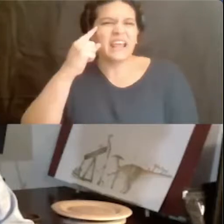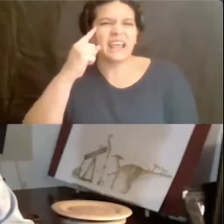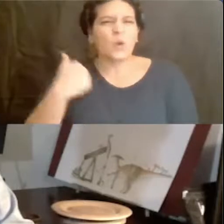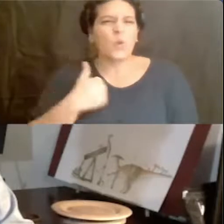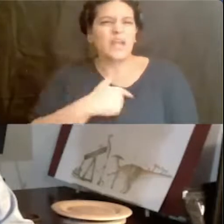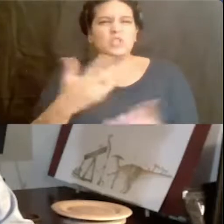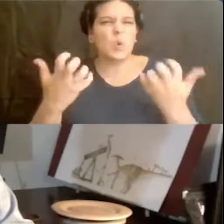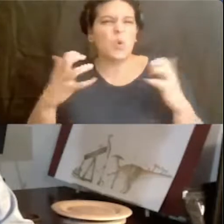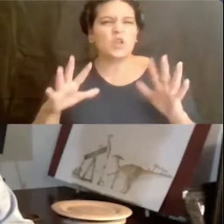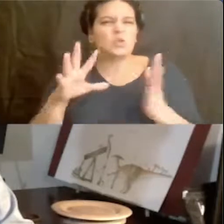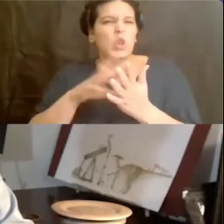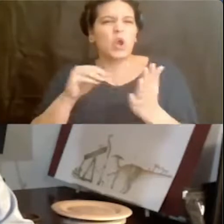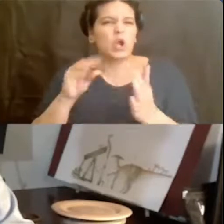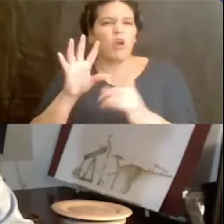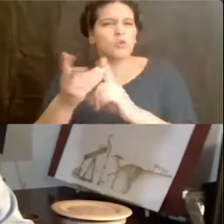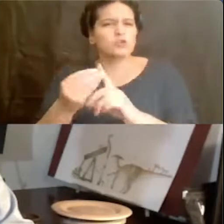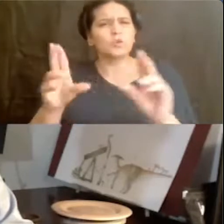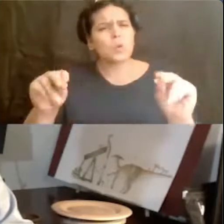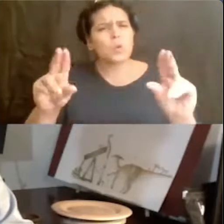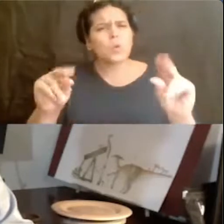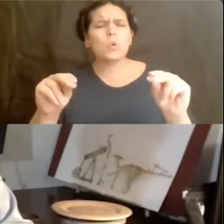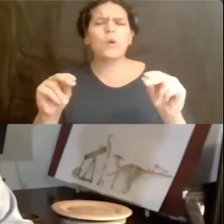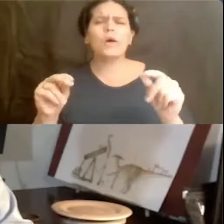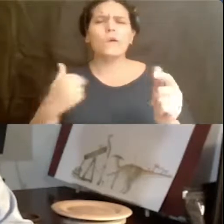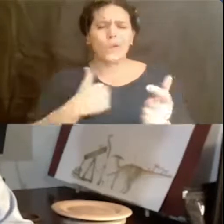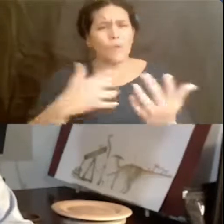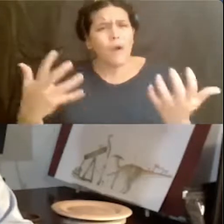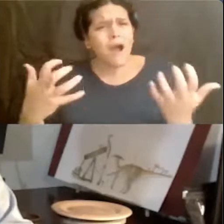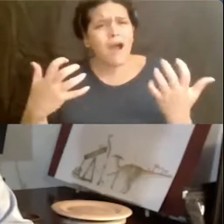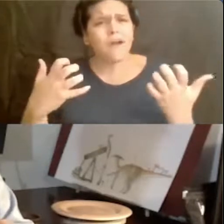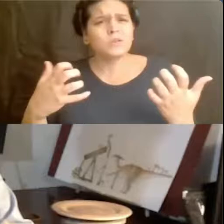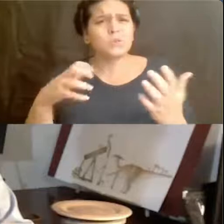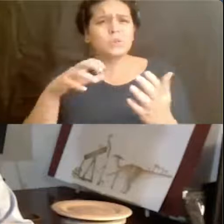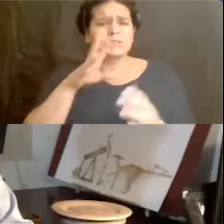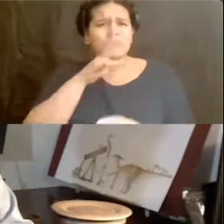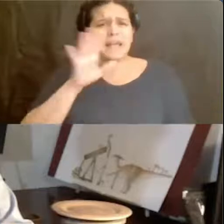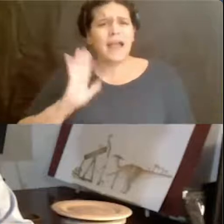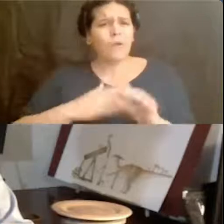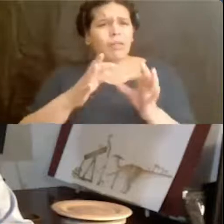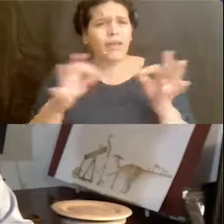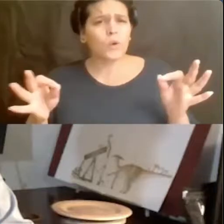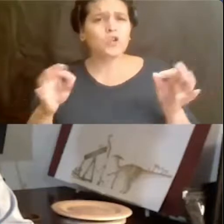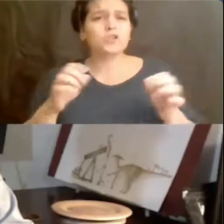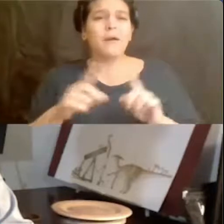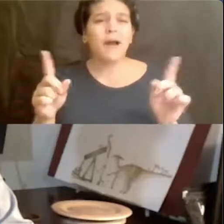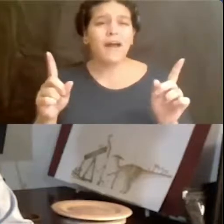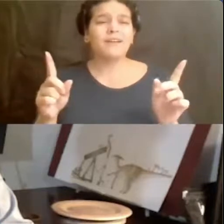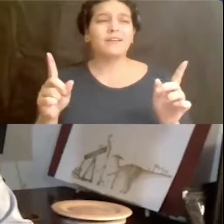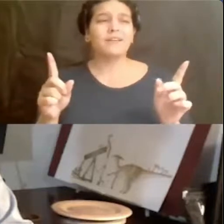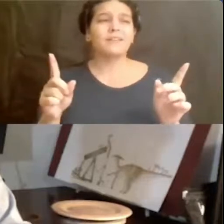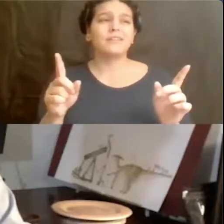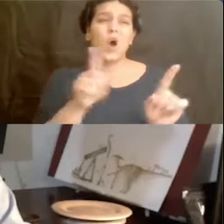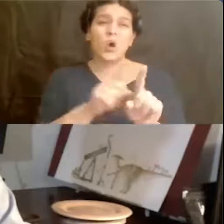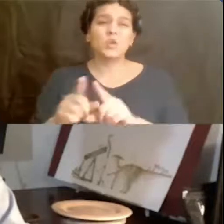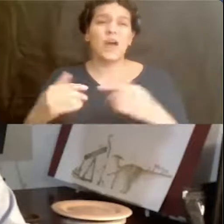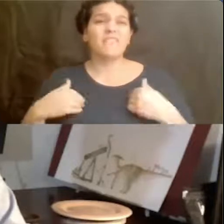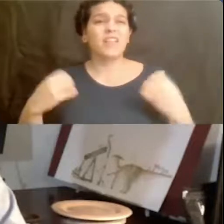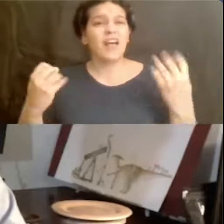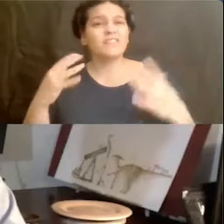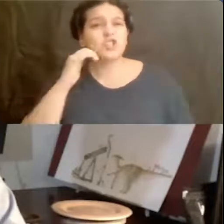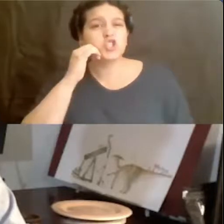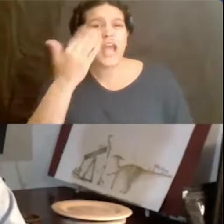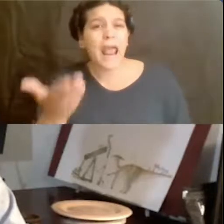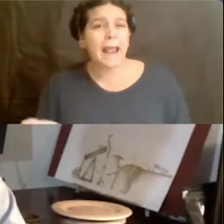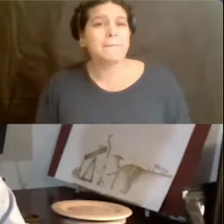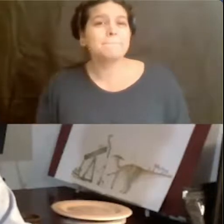learn our culture and to speak our language. It's also that there's a lot of shame too involved with